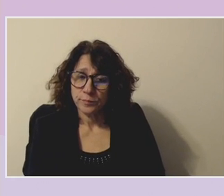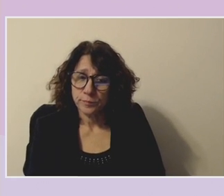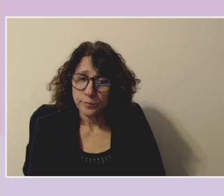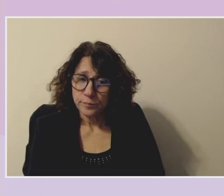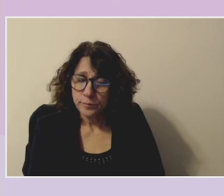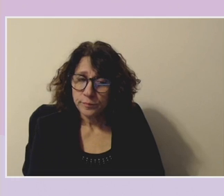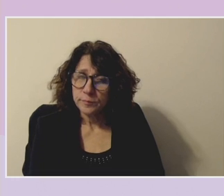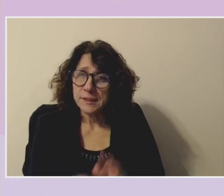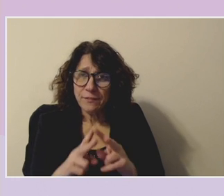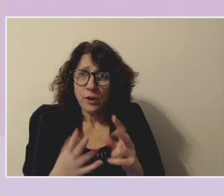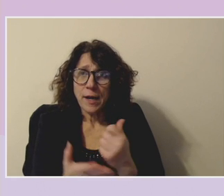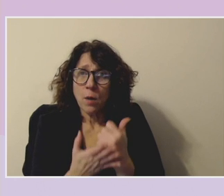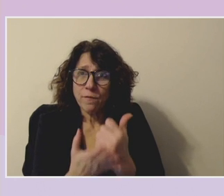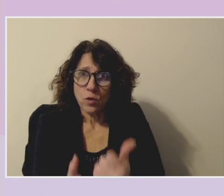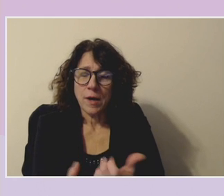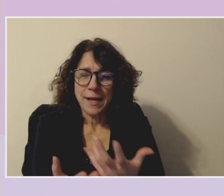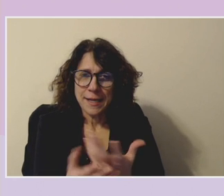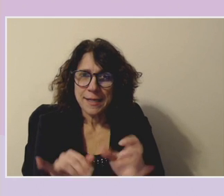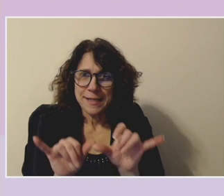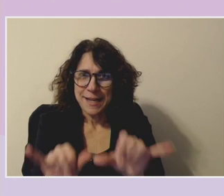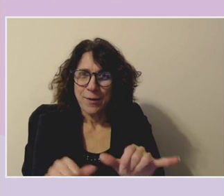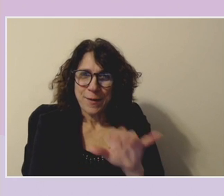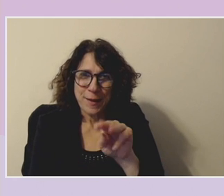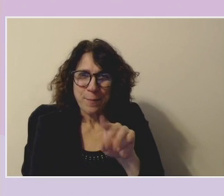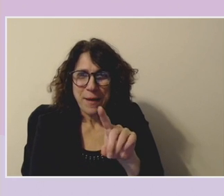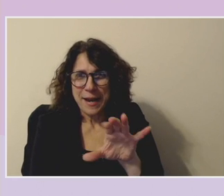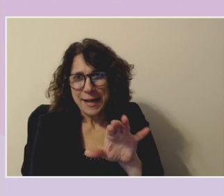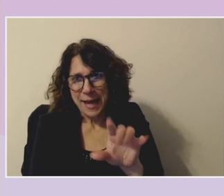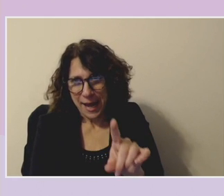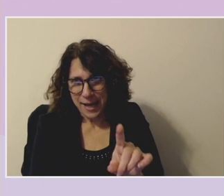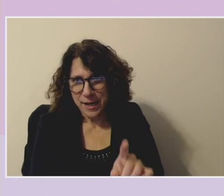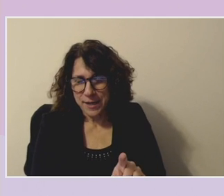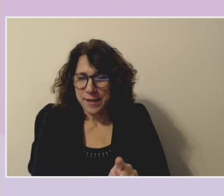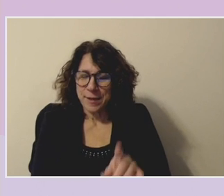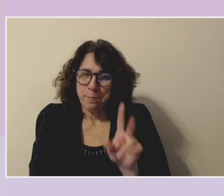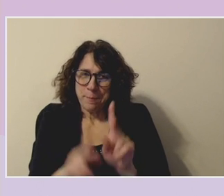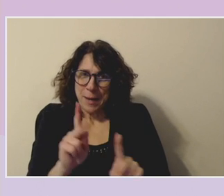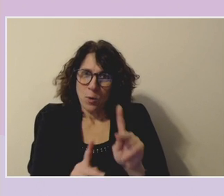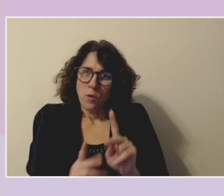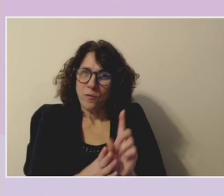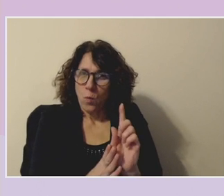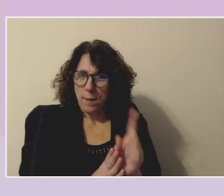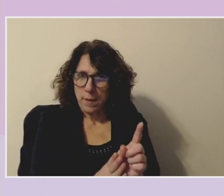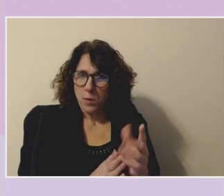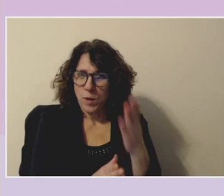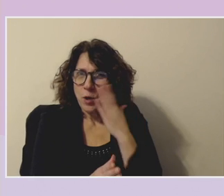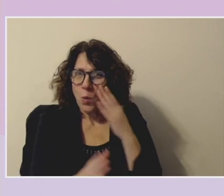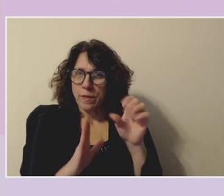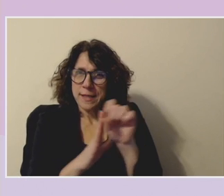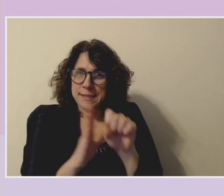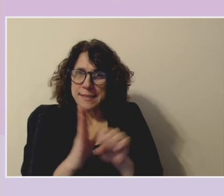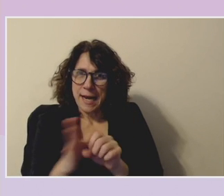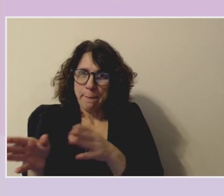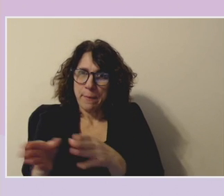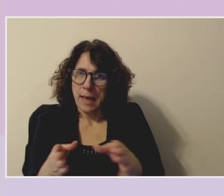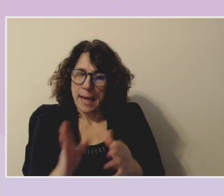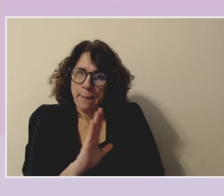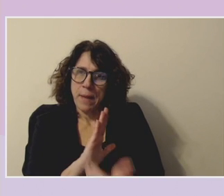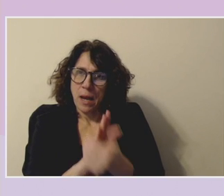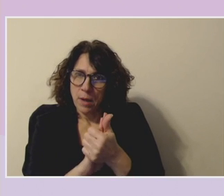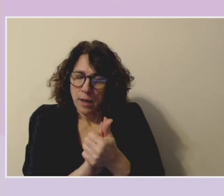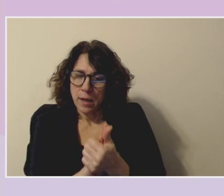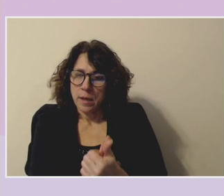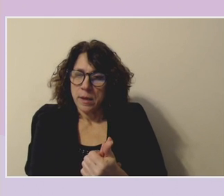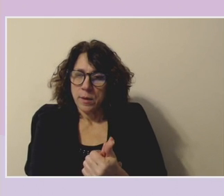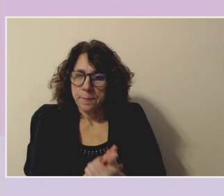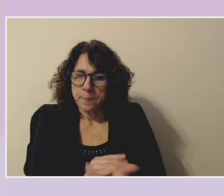And sticking with my Medicaid colleagues for a minute, we know that the state plan amendment, and we